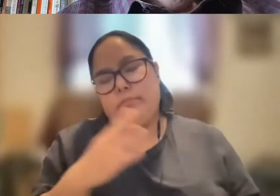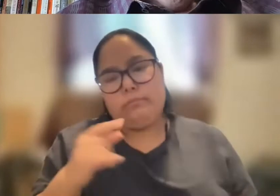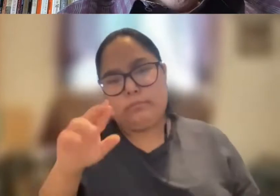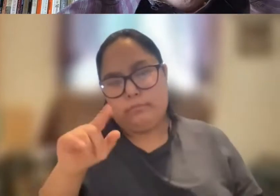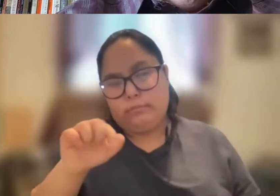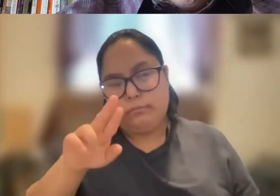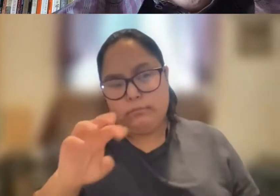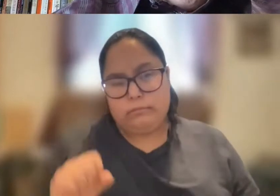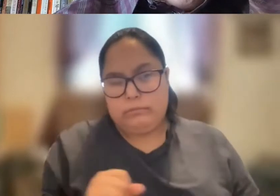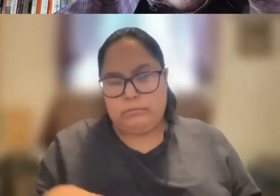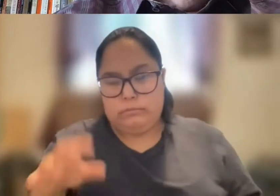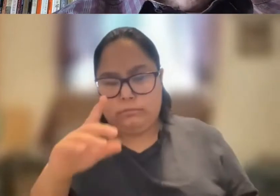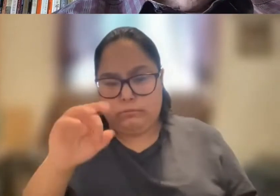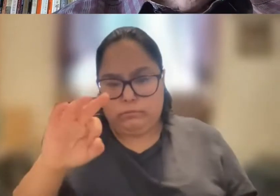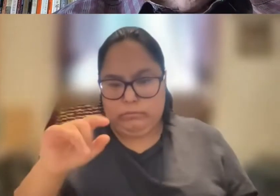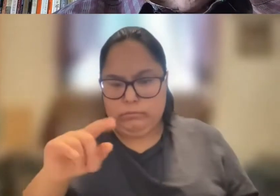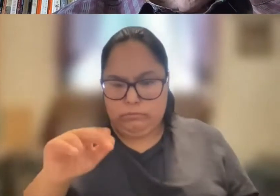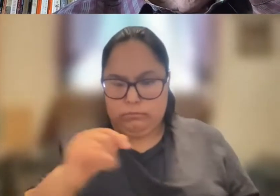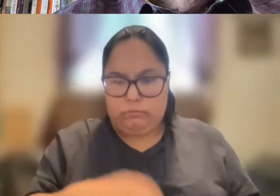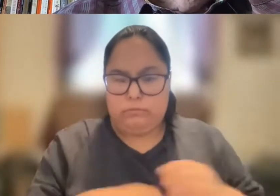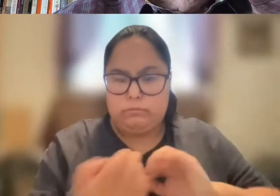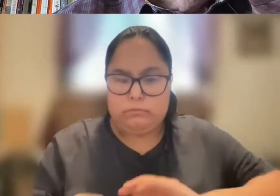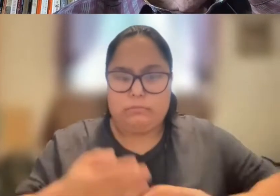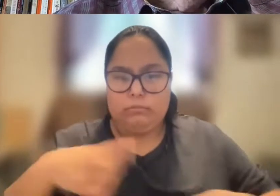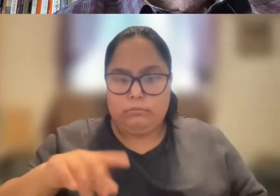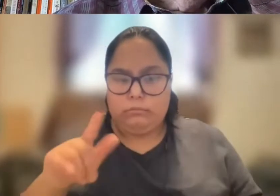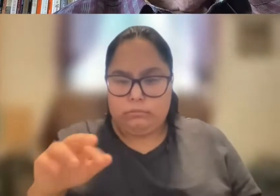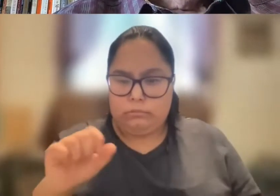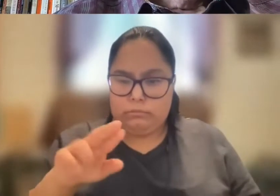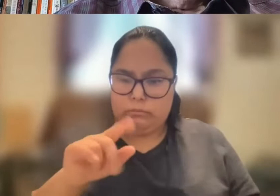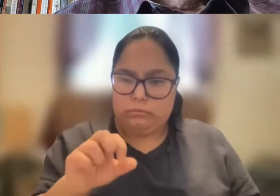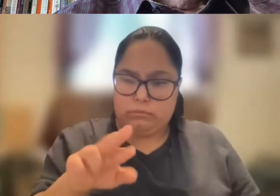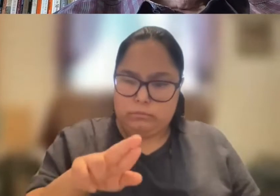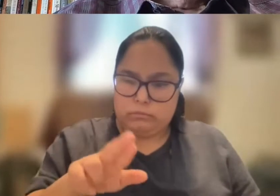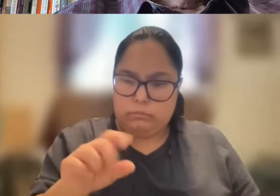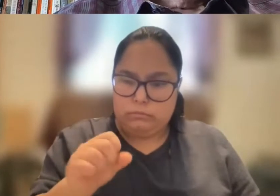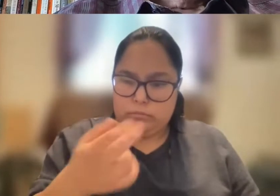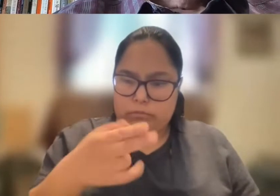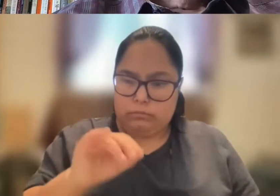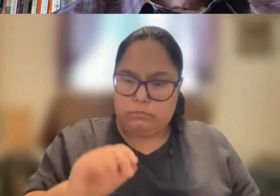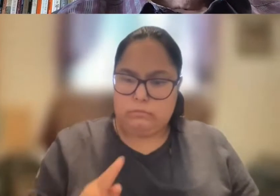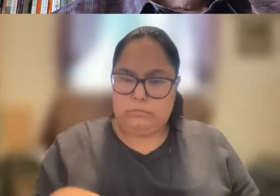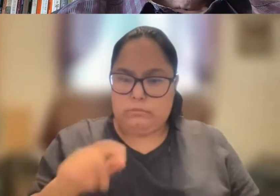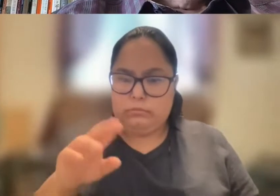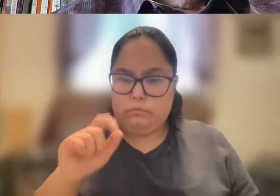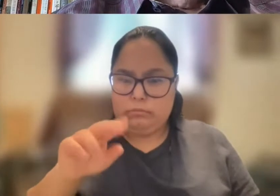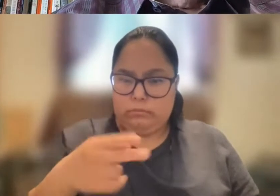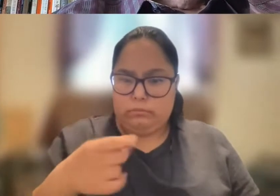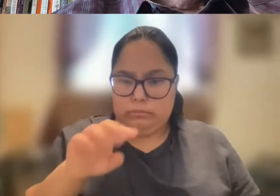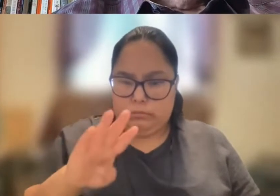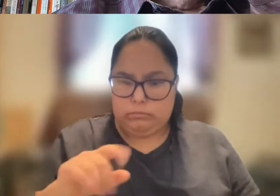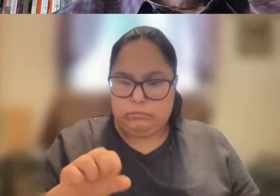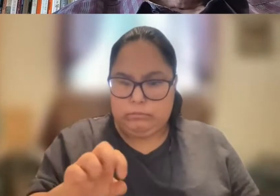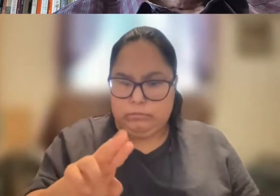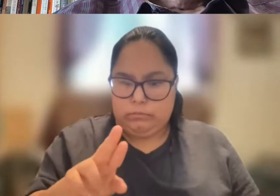We had a huge function where we had a turnover of our leadership, and we went to the craft, I think it's a craft beer